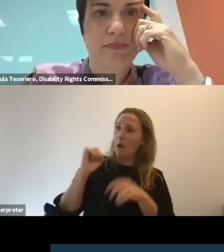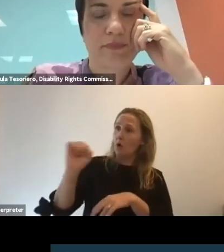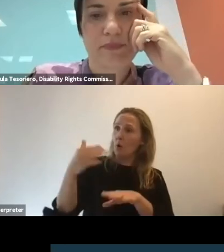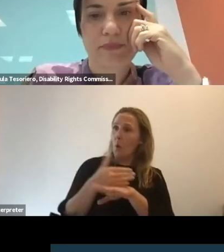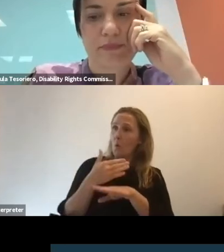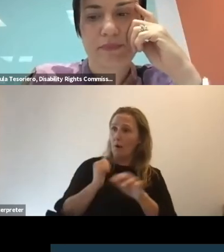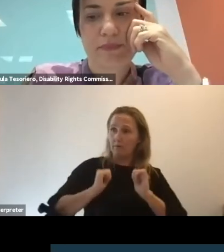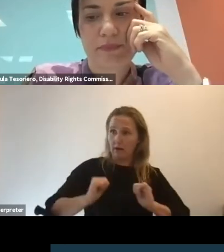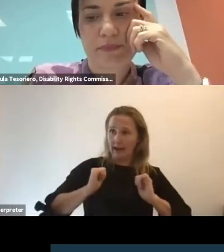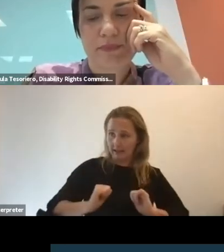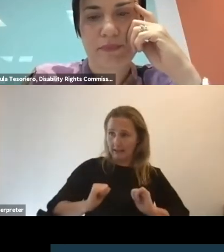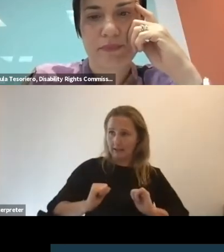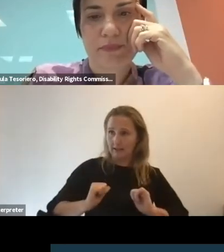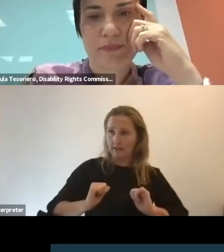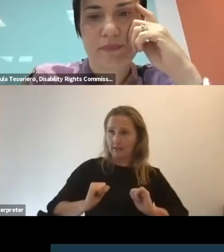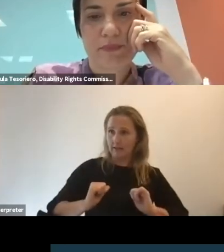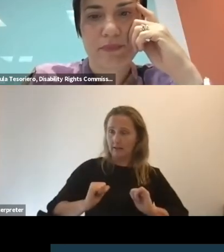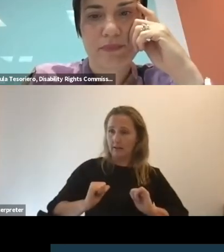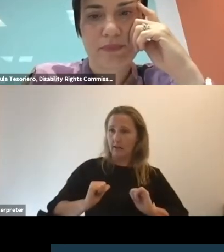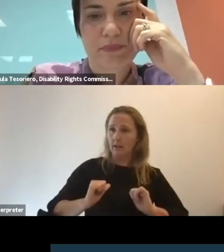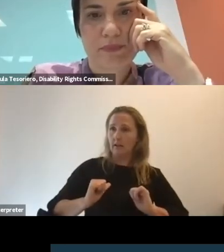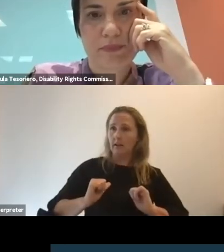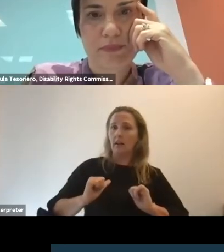growth of women in management roles as well, because